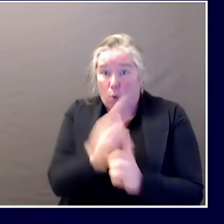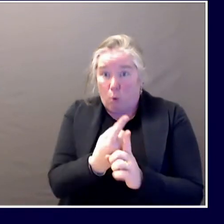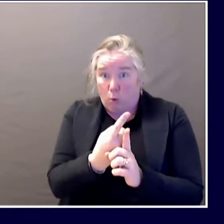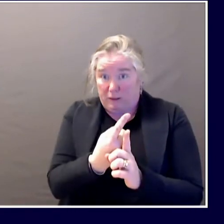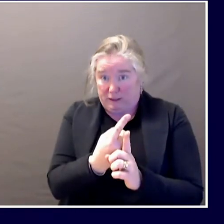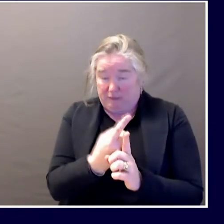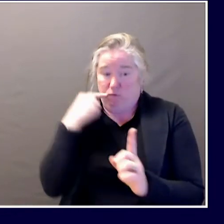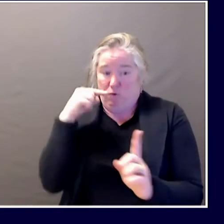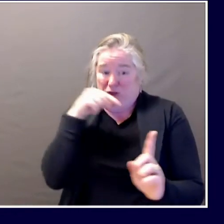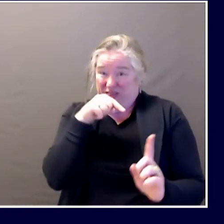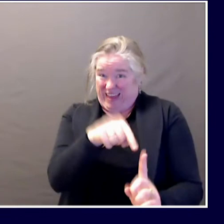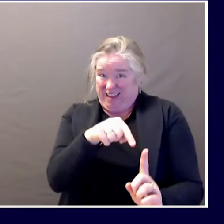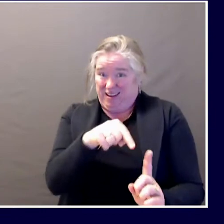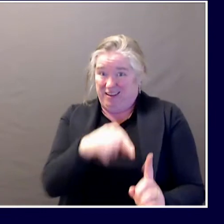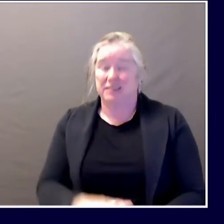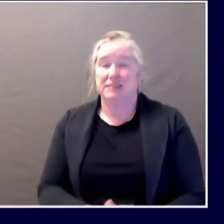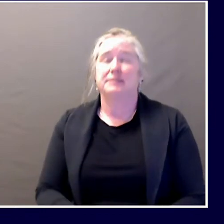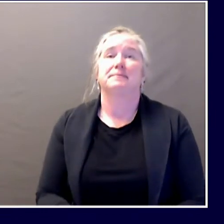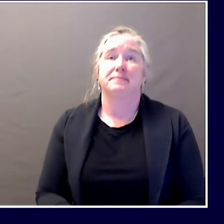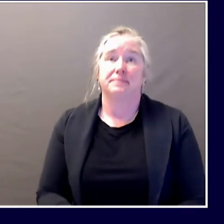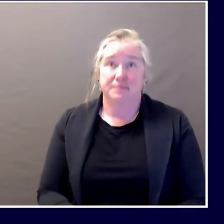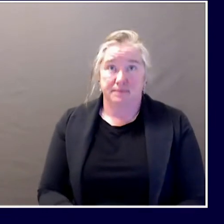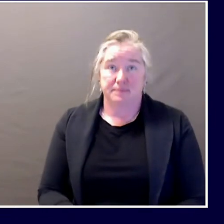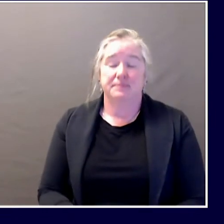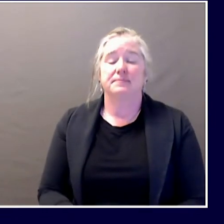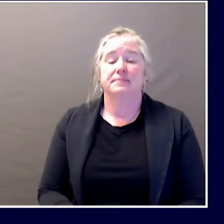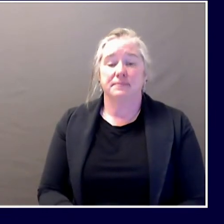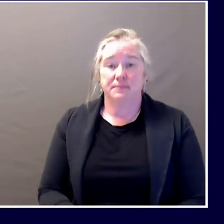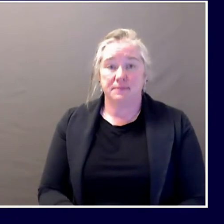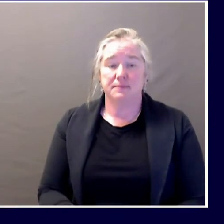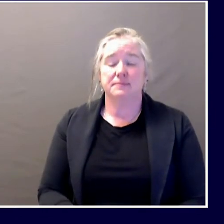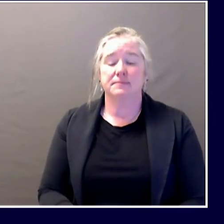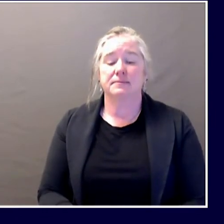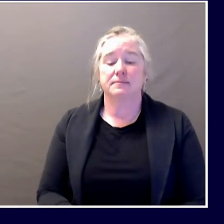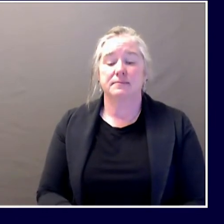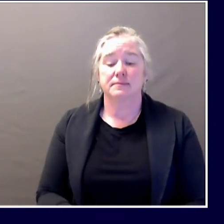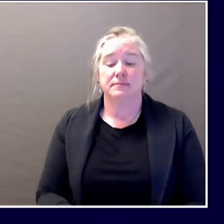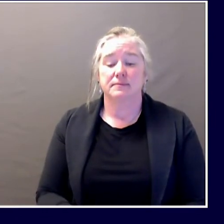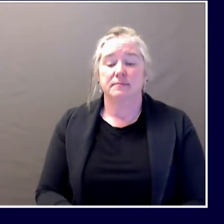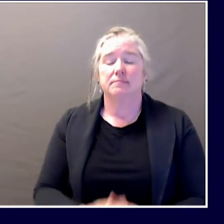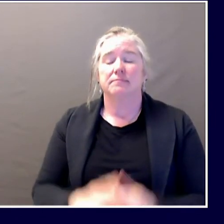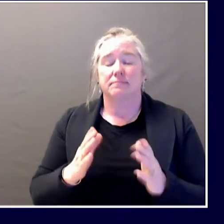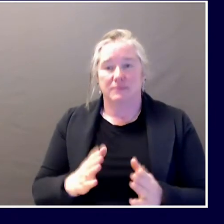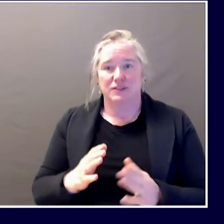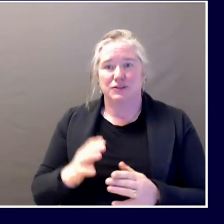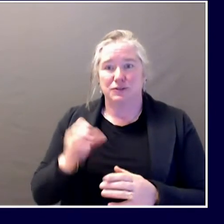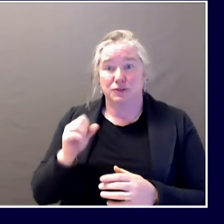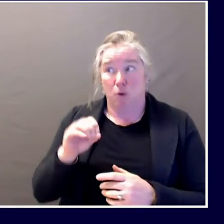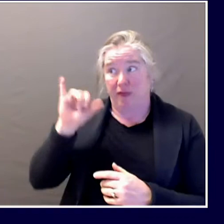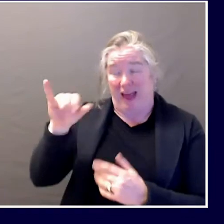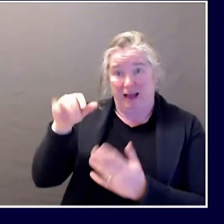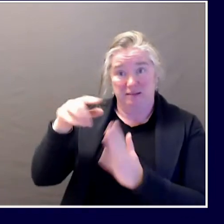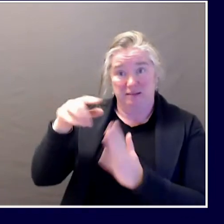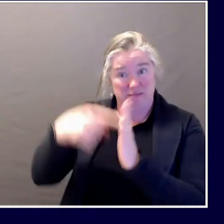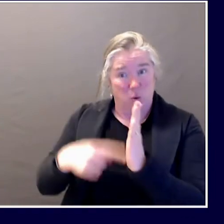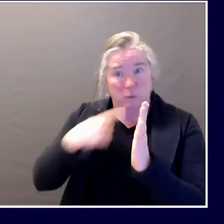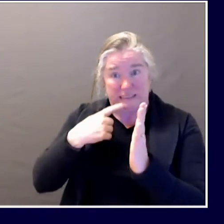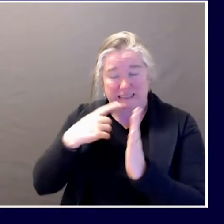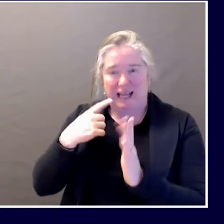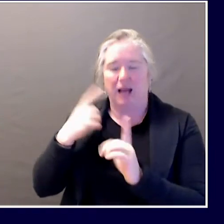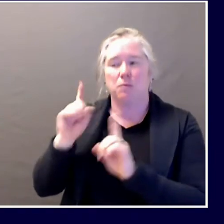about in a moment what the document says, but I want to talk about why I'm talking about it. Let's be